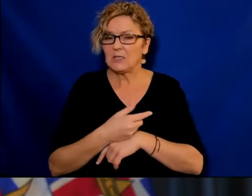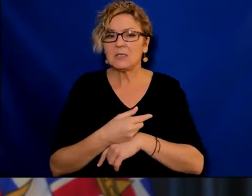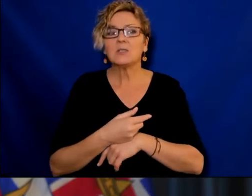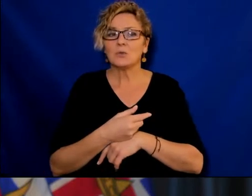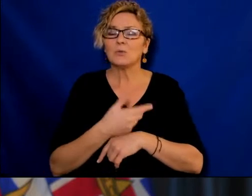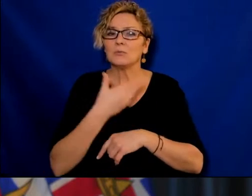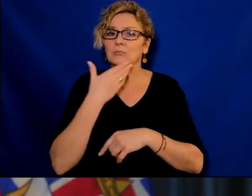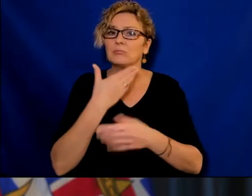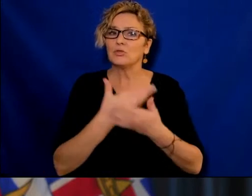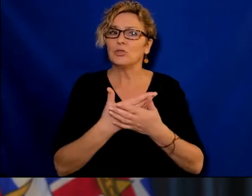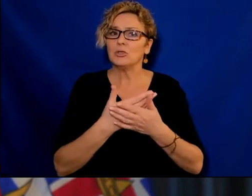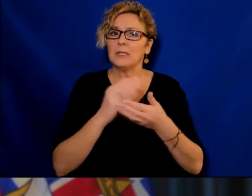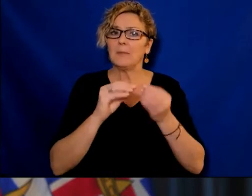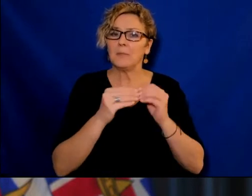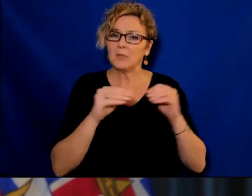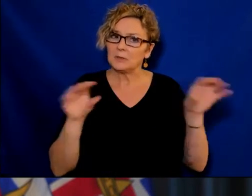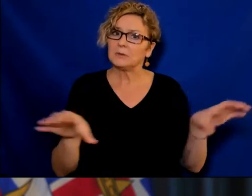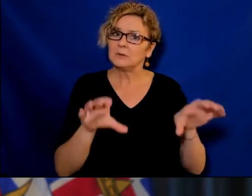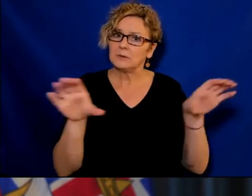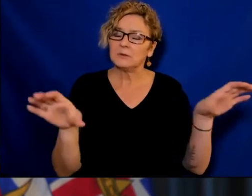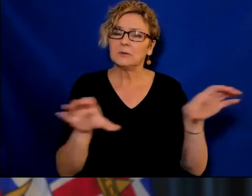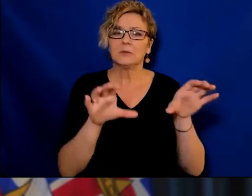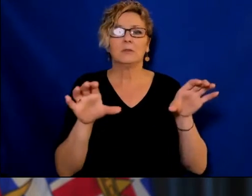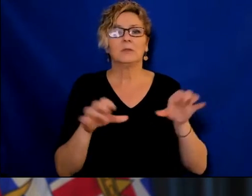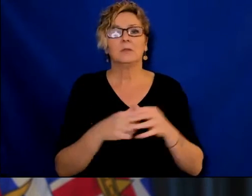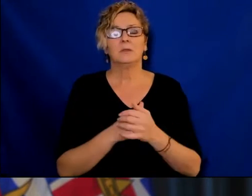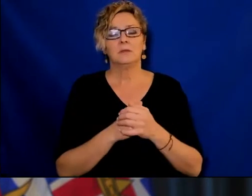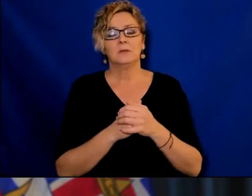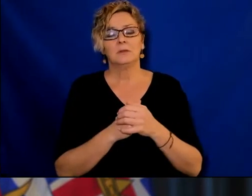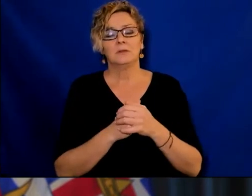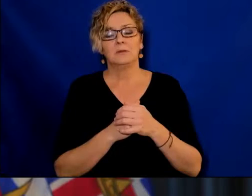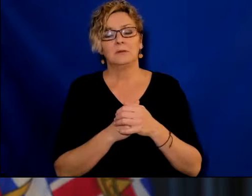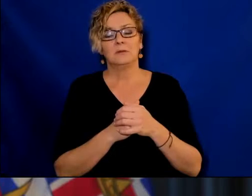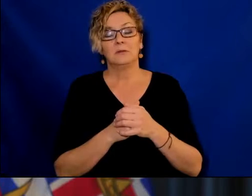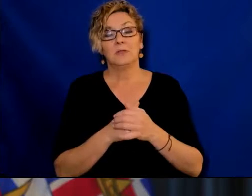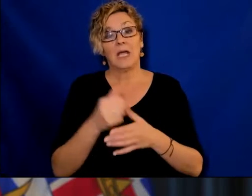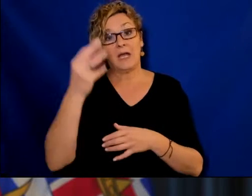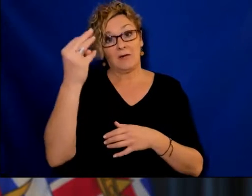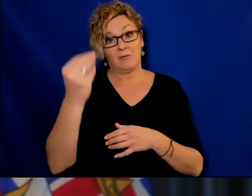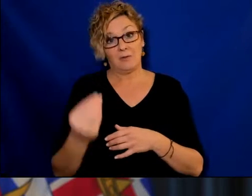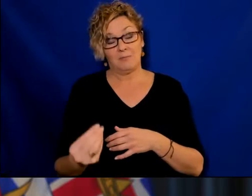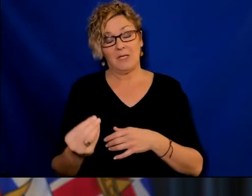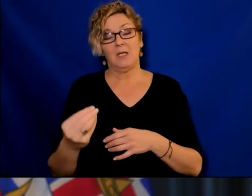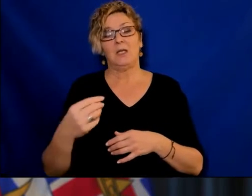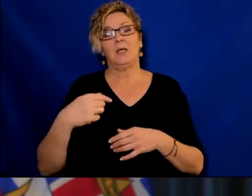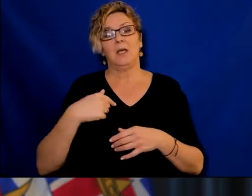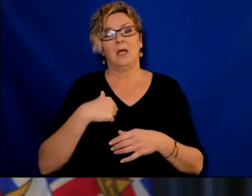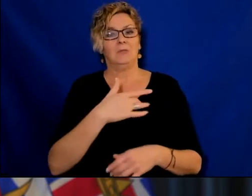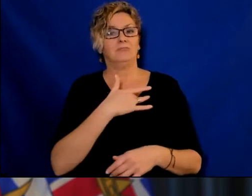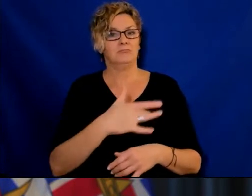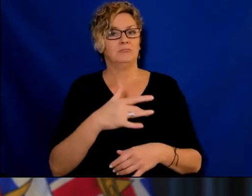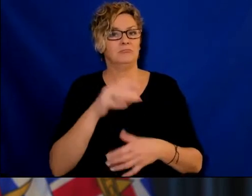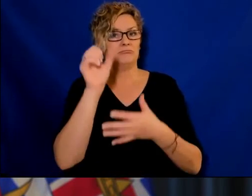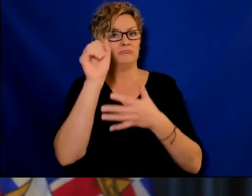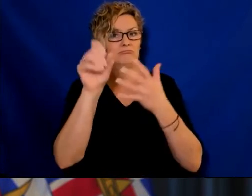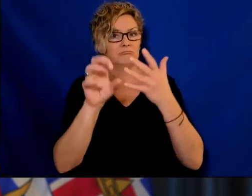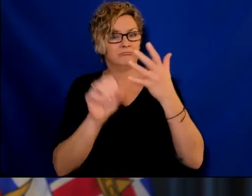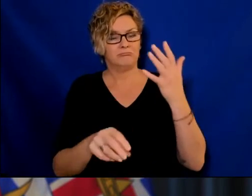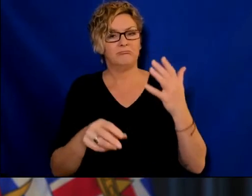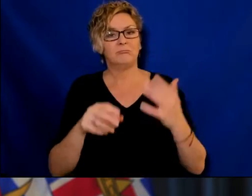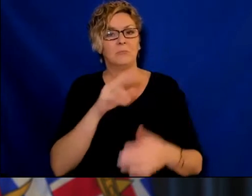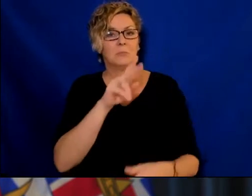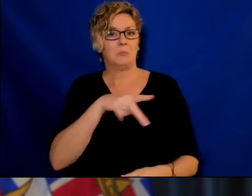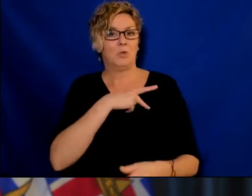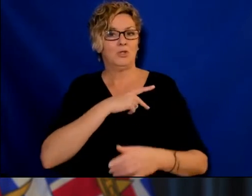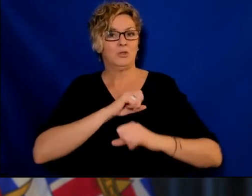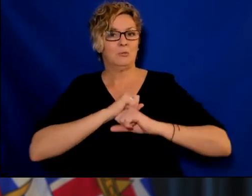effort by public health everywhere. Every Monday I bring people up to date on PPE that has arrived in